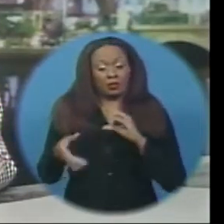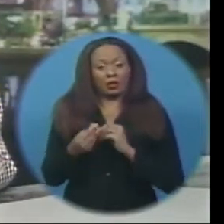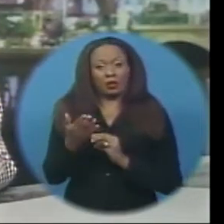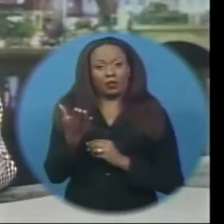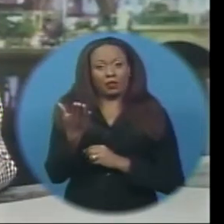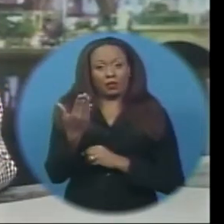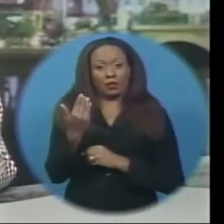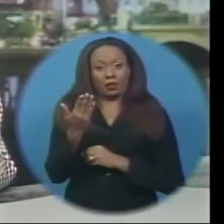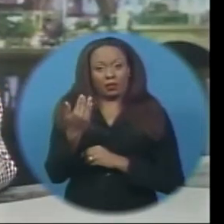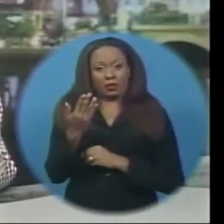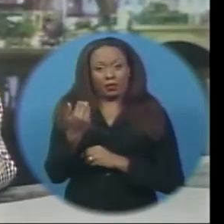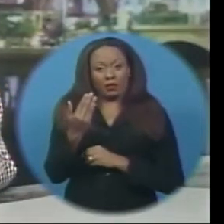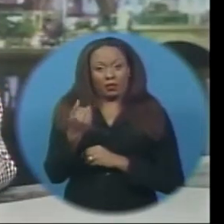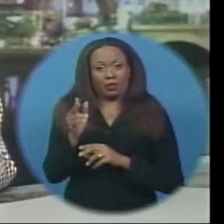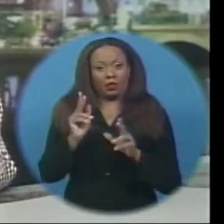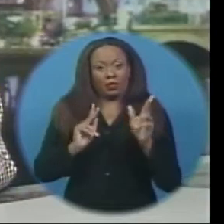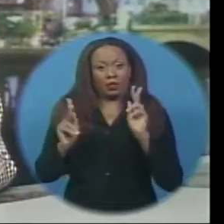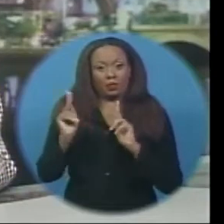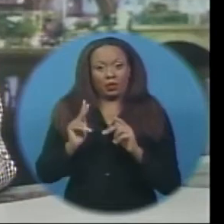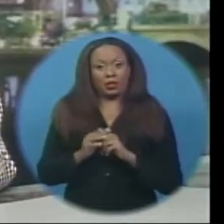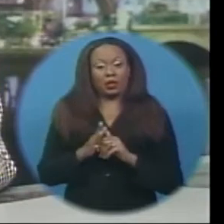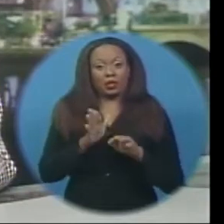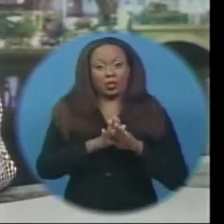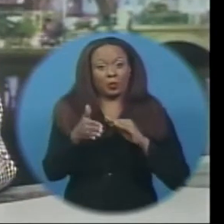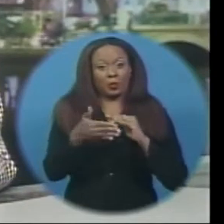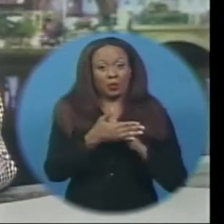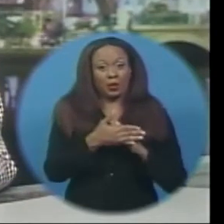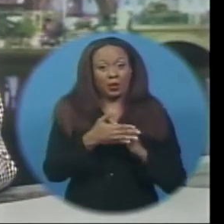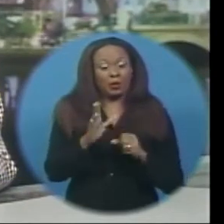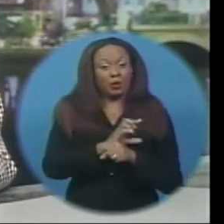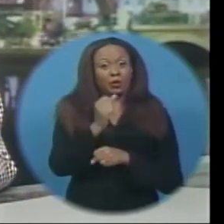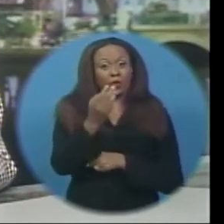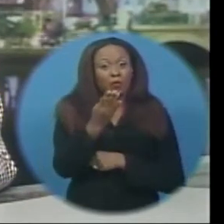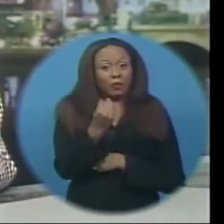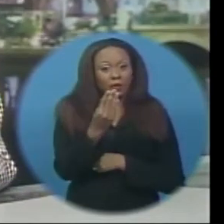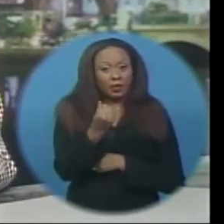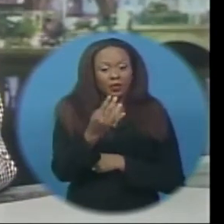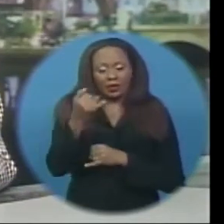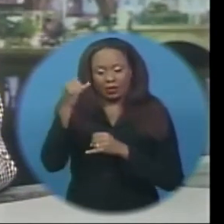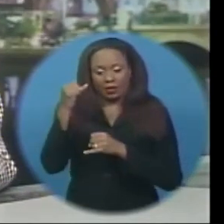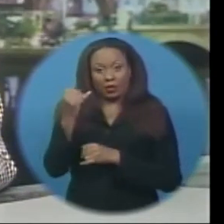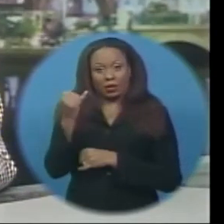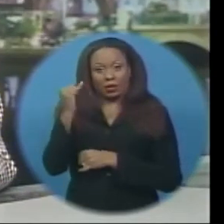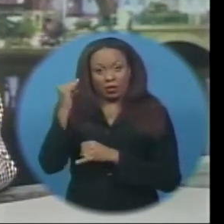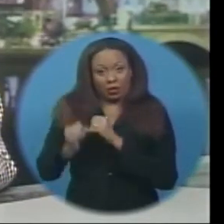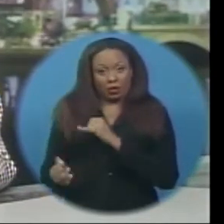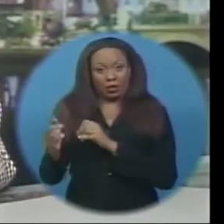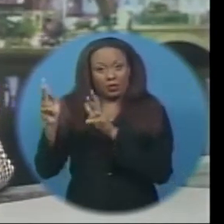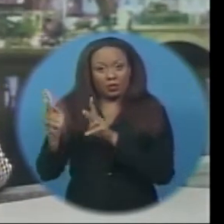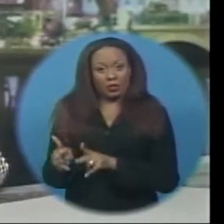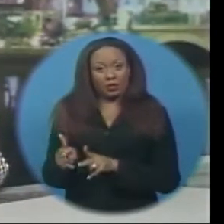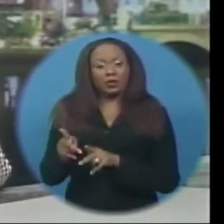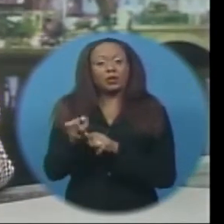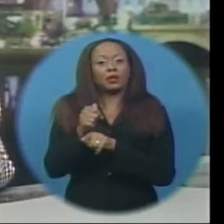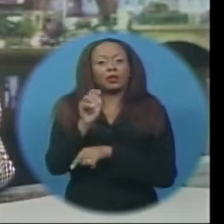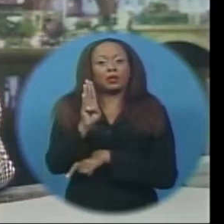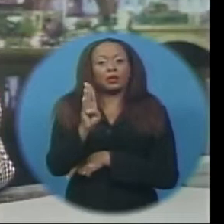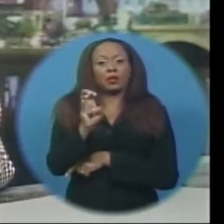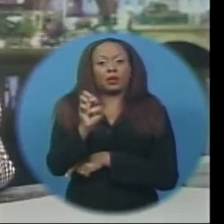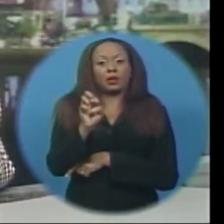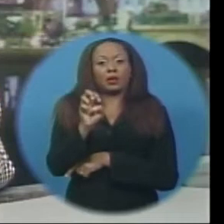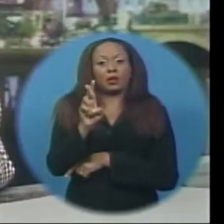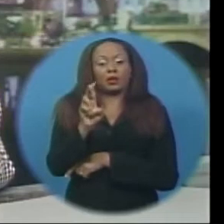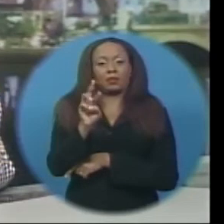Foreign and Commonwealth Office, Jamaicans received 14. The final recipient was a Bermudan. Evening Scholarships